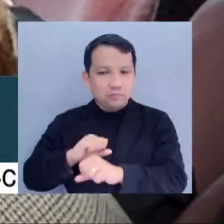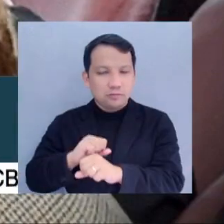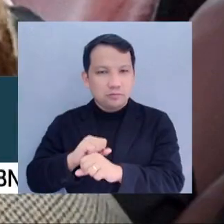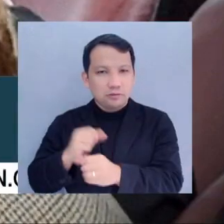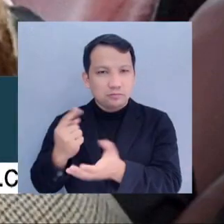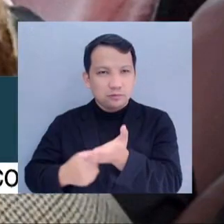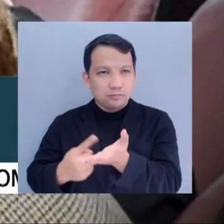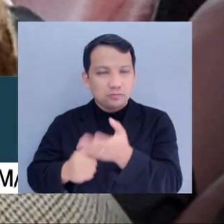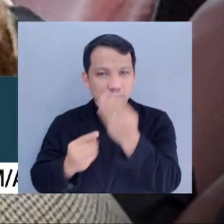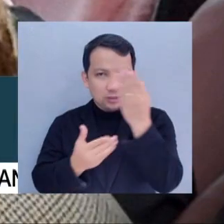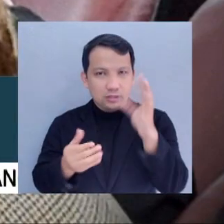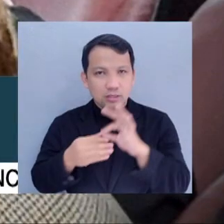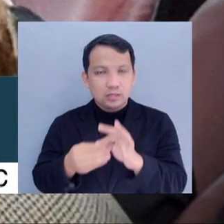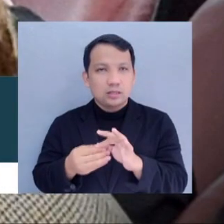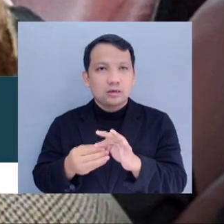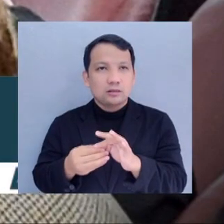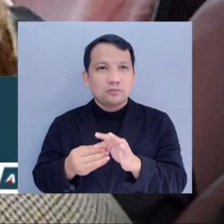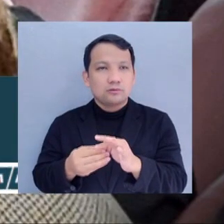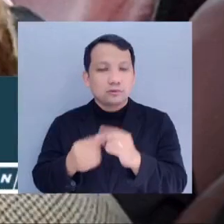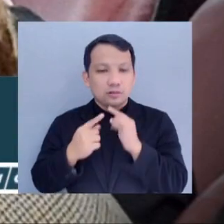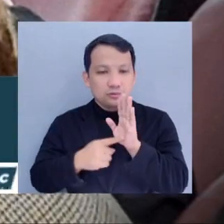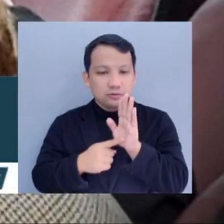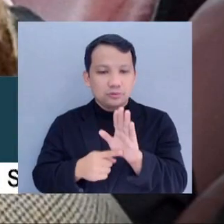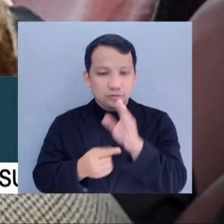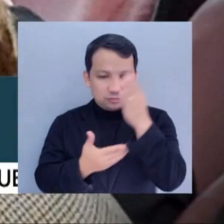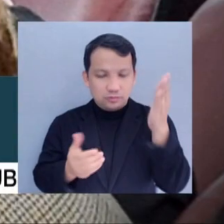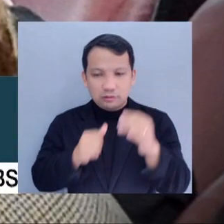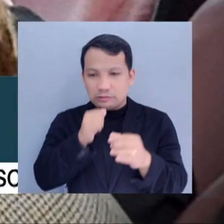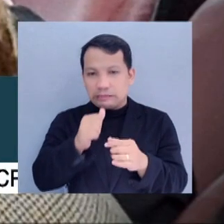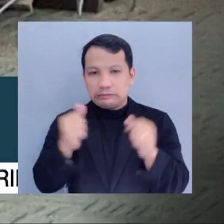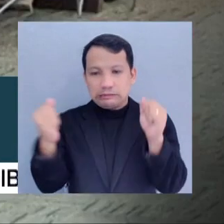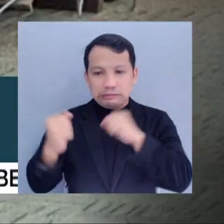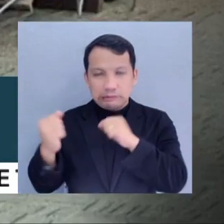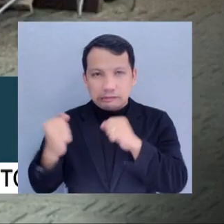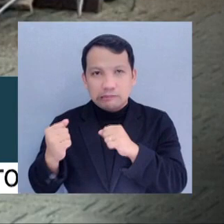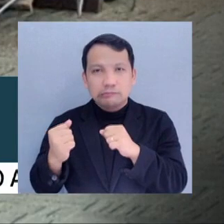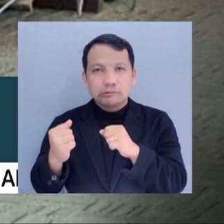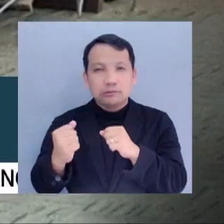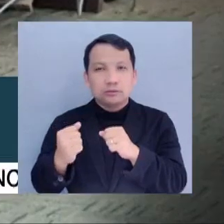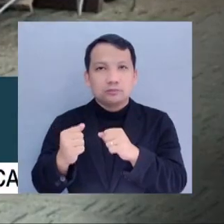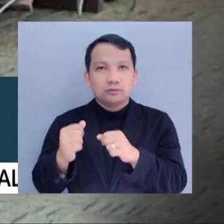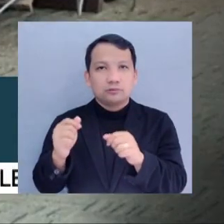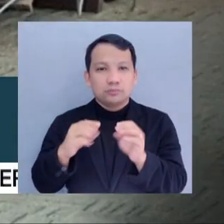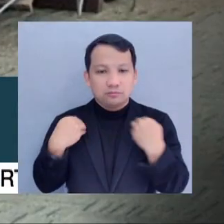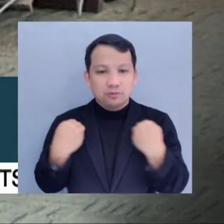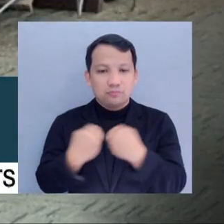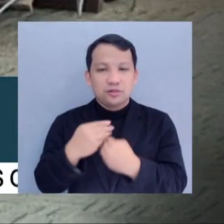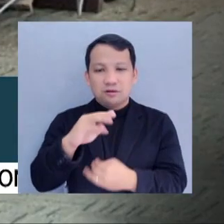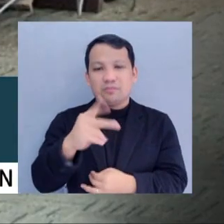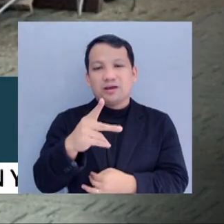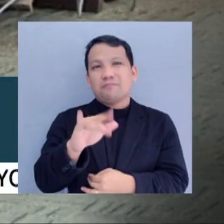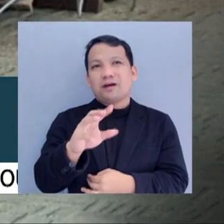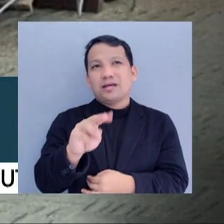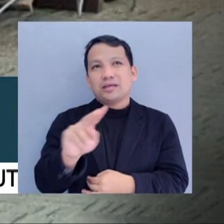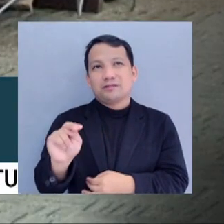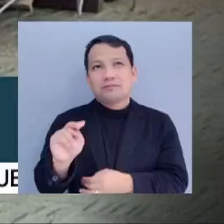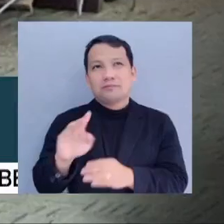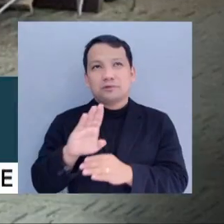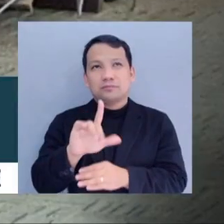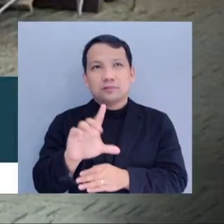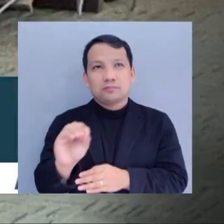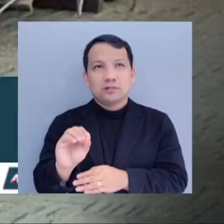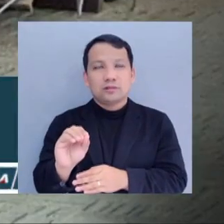session to manifest their objections. Basically, the members of the Makabayan Bloc cited or slammed their